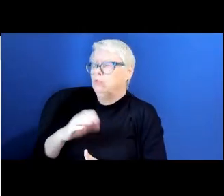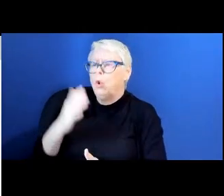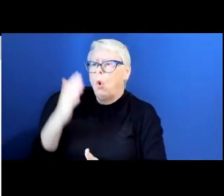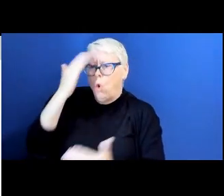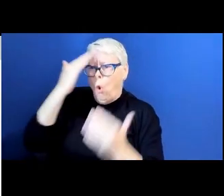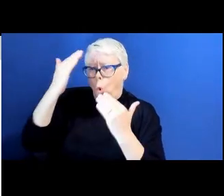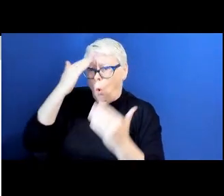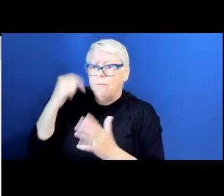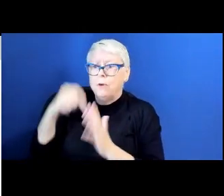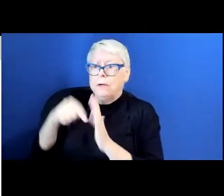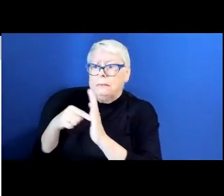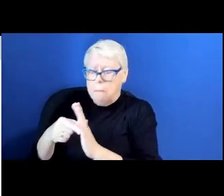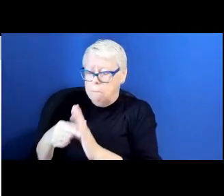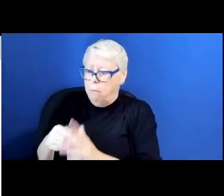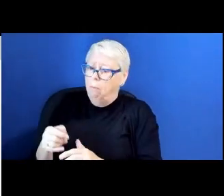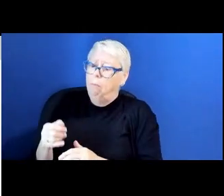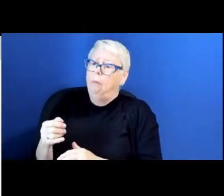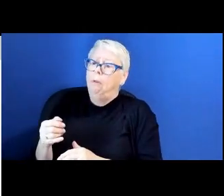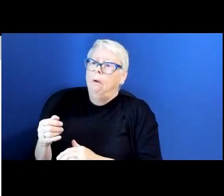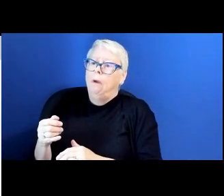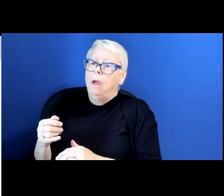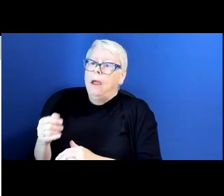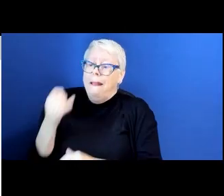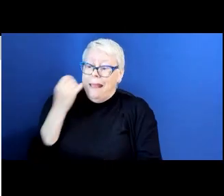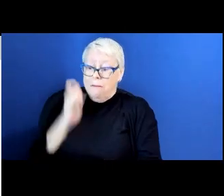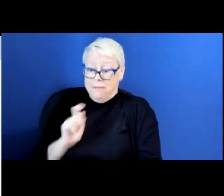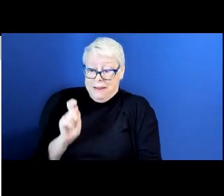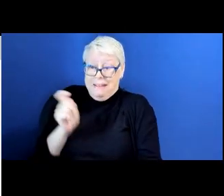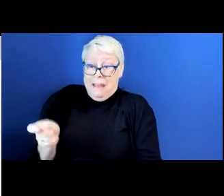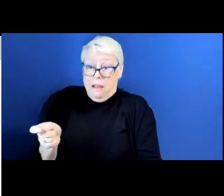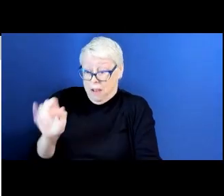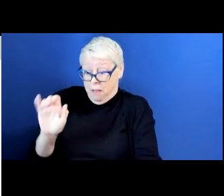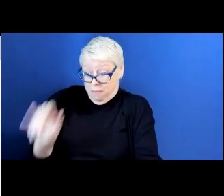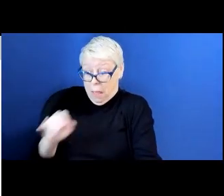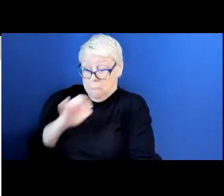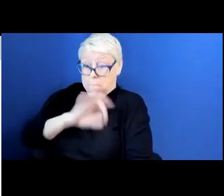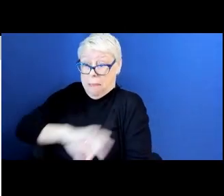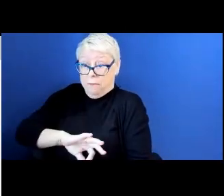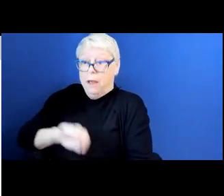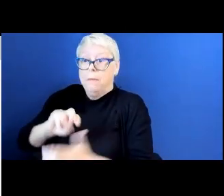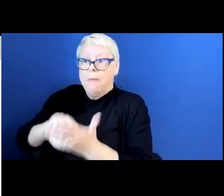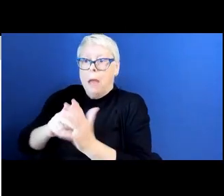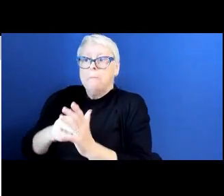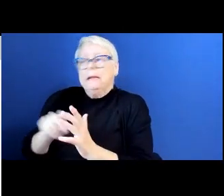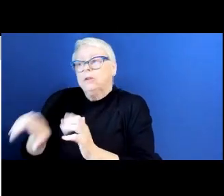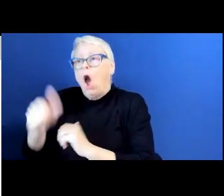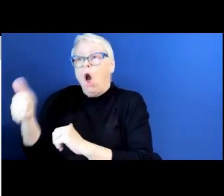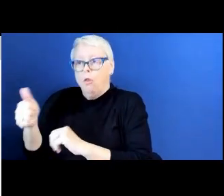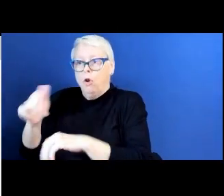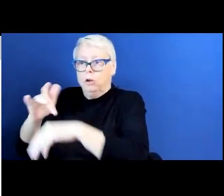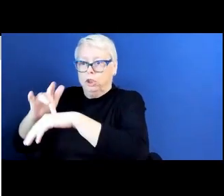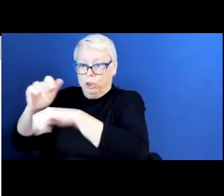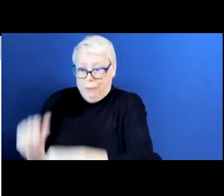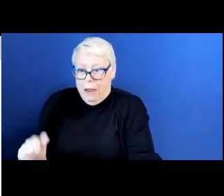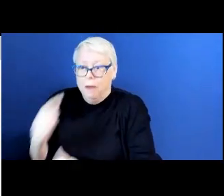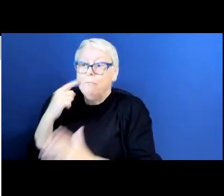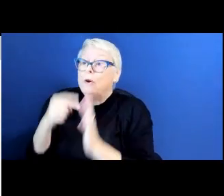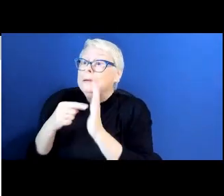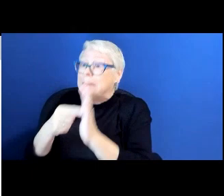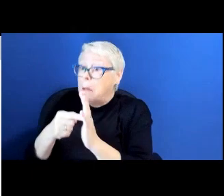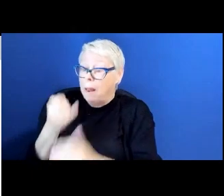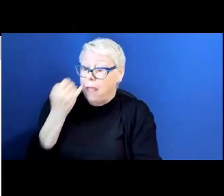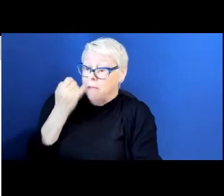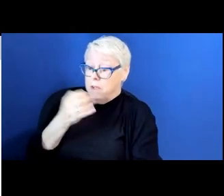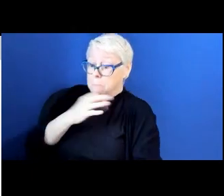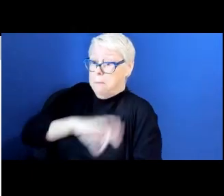that if an individual receives this, they are eligible for other related benefits, such as Ontario Works, for example.